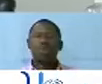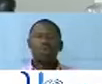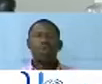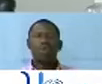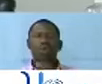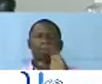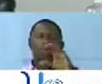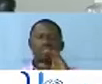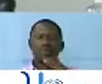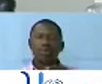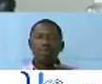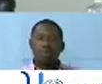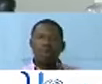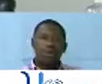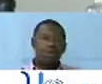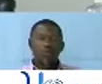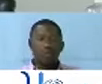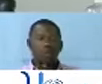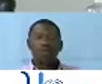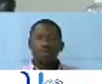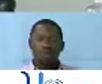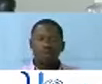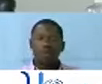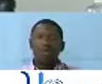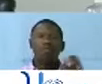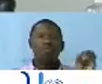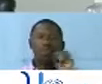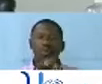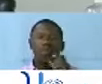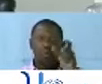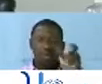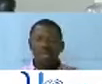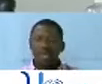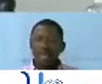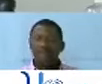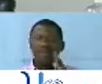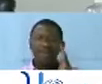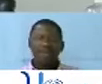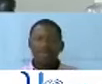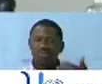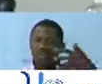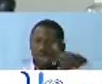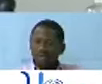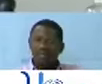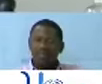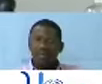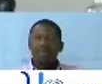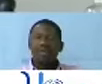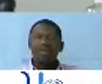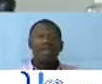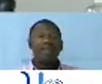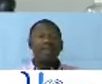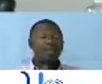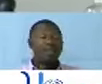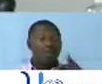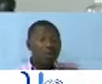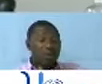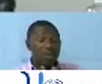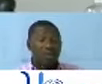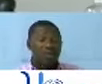it's actually him, and nobody has a right to interfere in that process, even if he's killing us, arresting us, raping